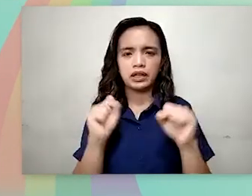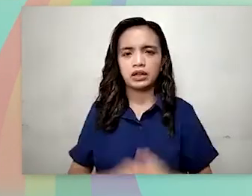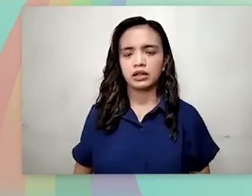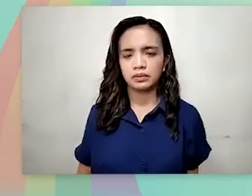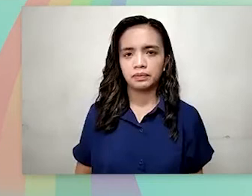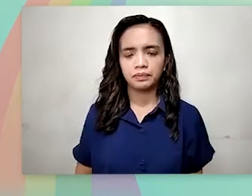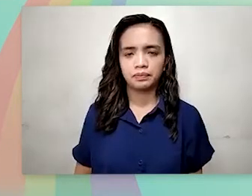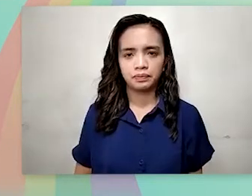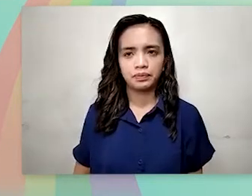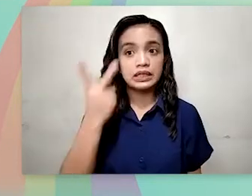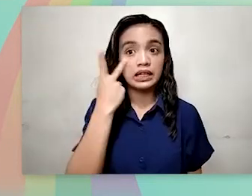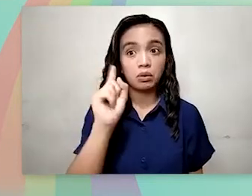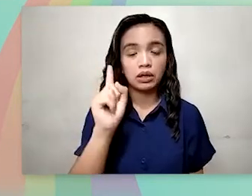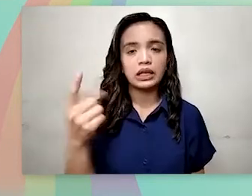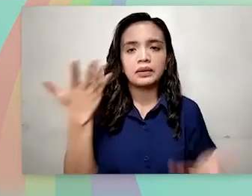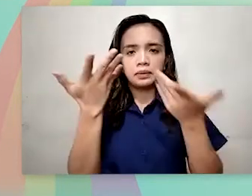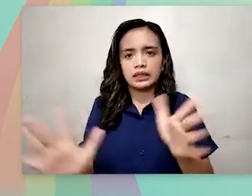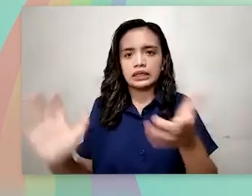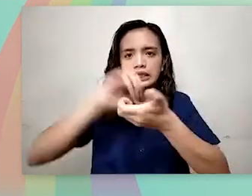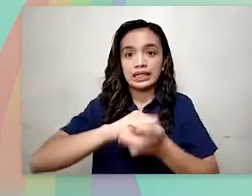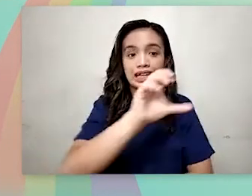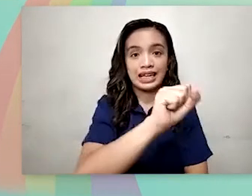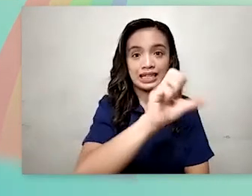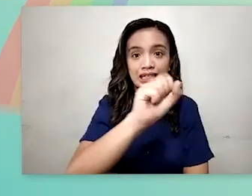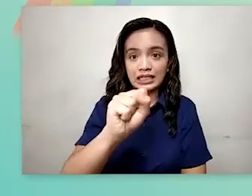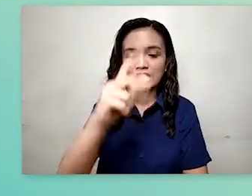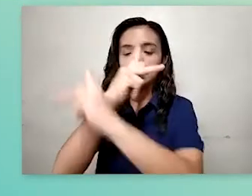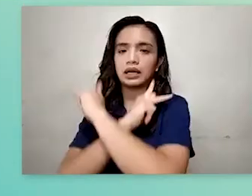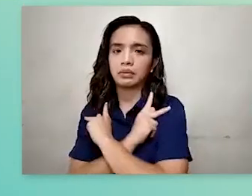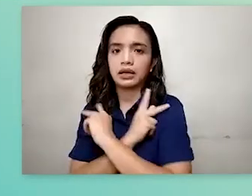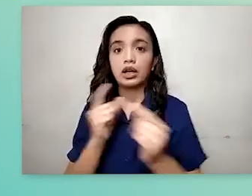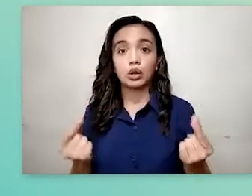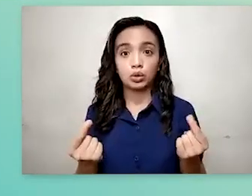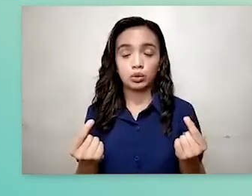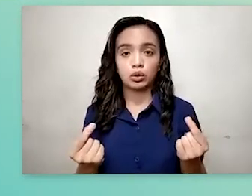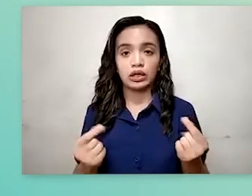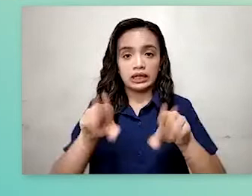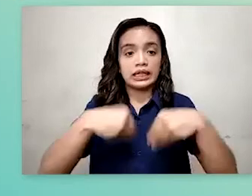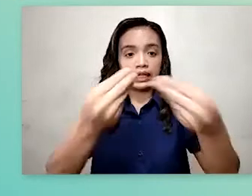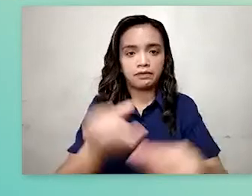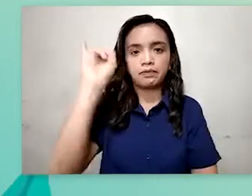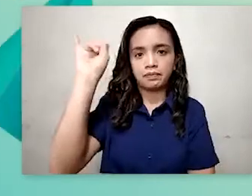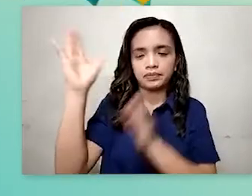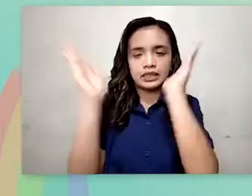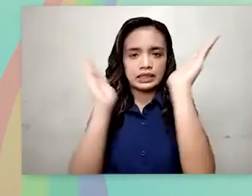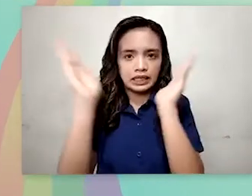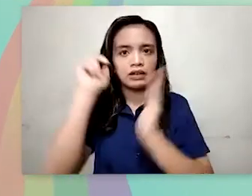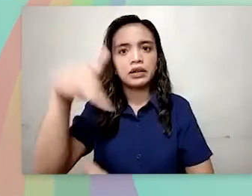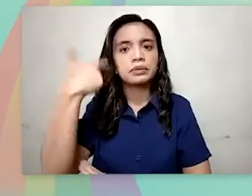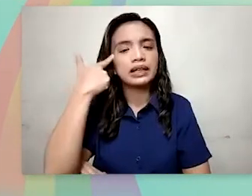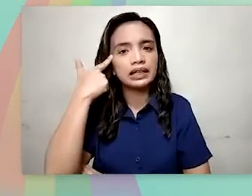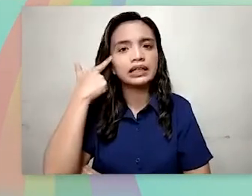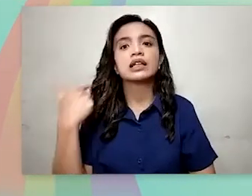safety nets. So what SEDPI did here is we partnered with SSS and Pag-ibig to bring the social insurance